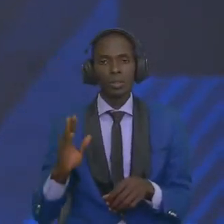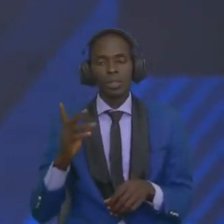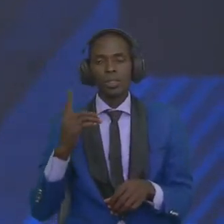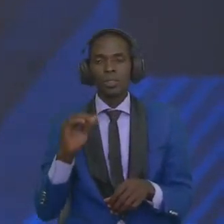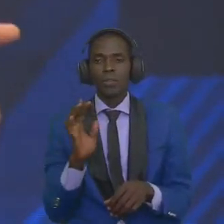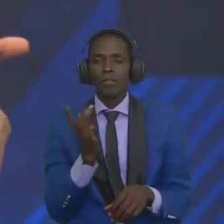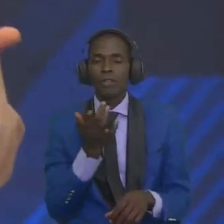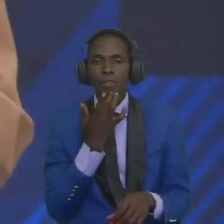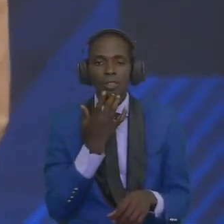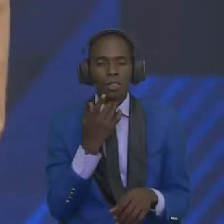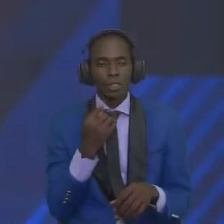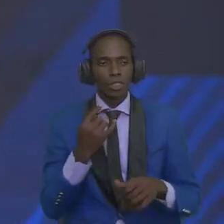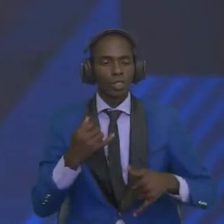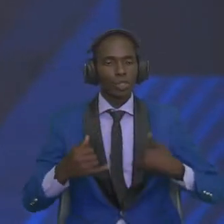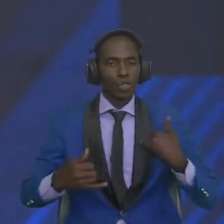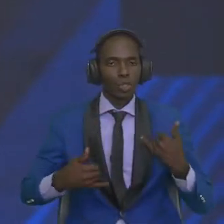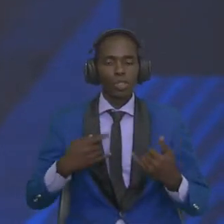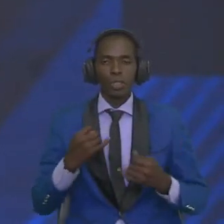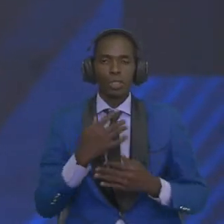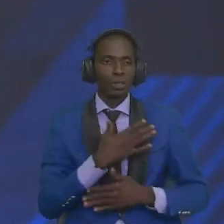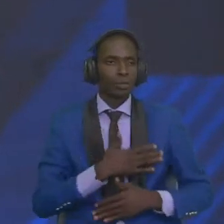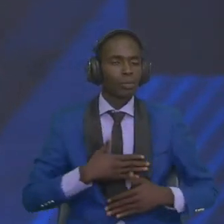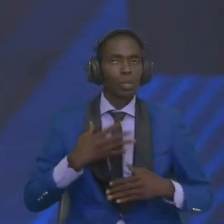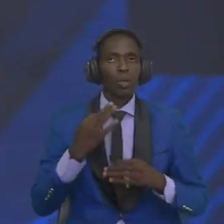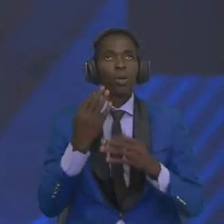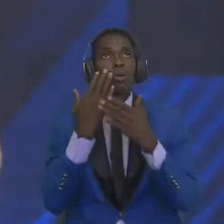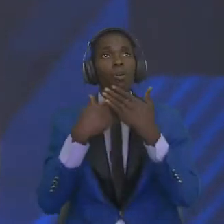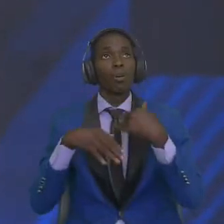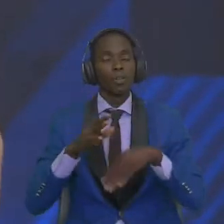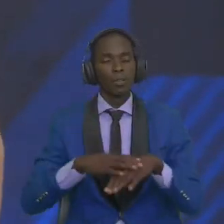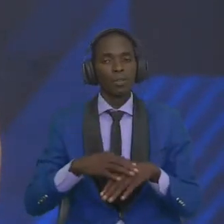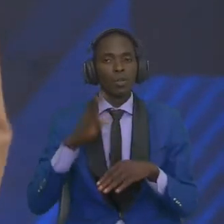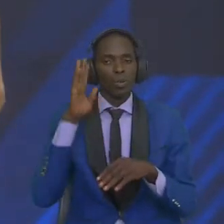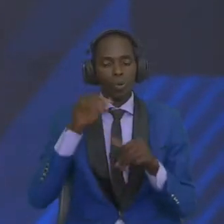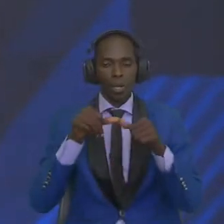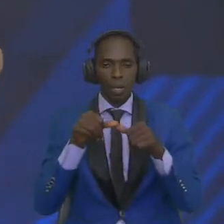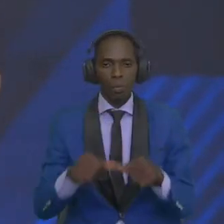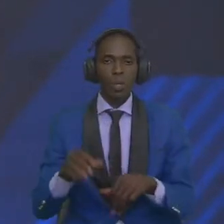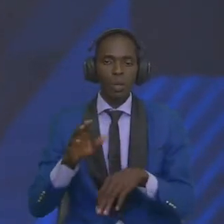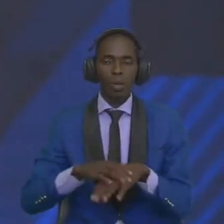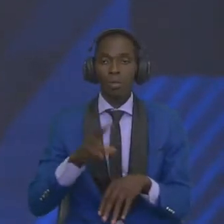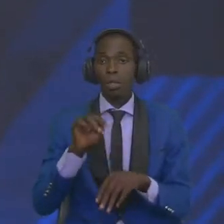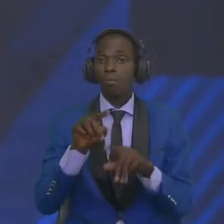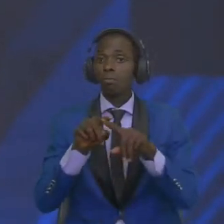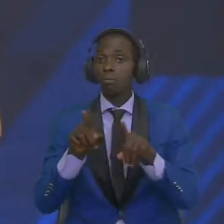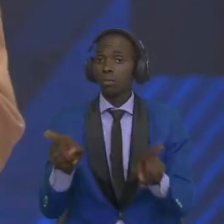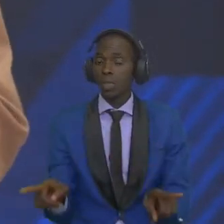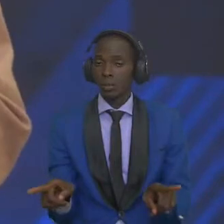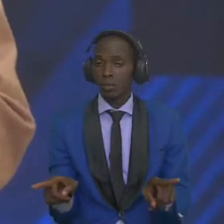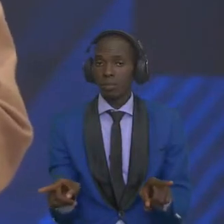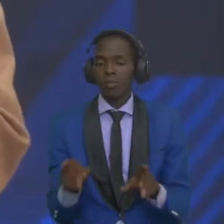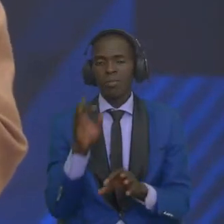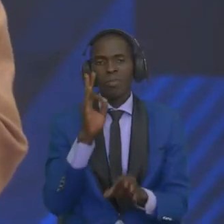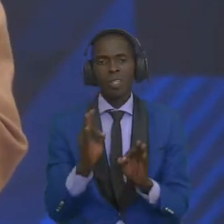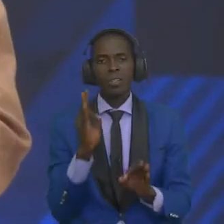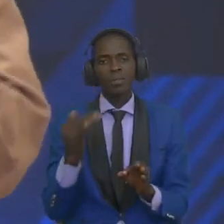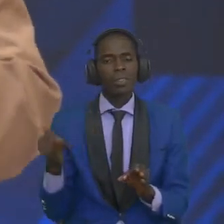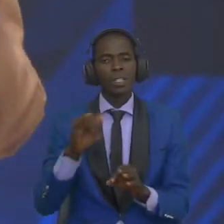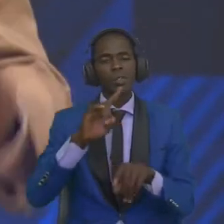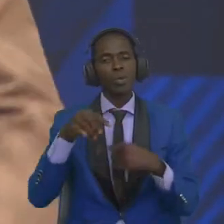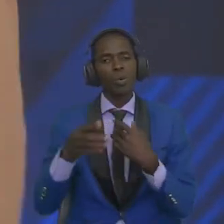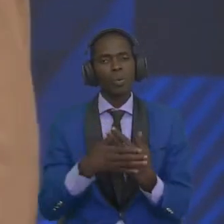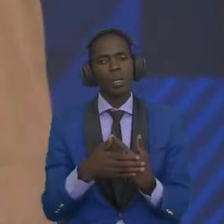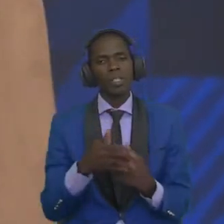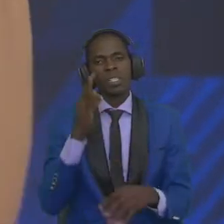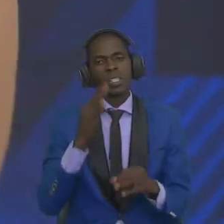joy, the pleasure of God and of heaven will abide on them. But if they draw back, if